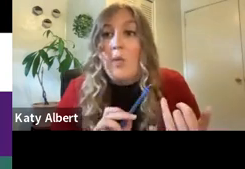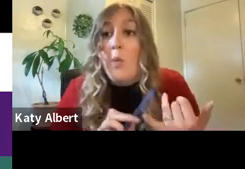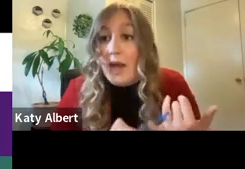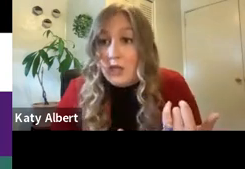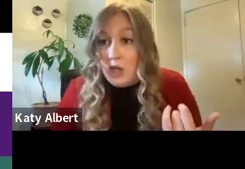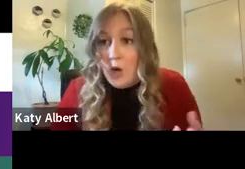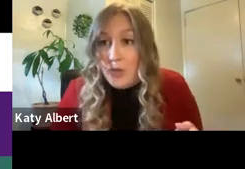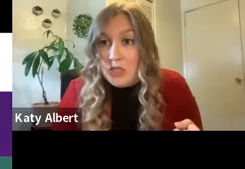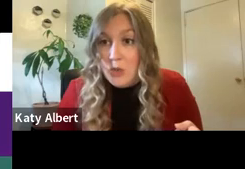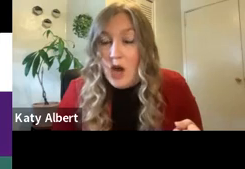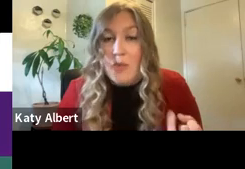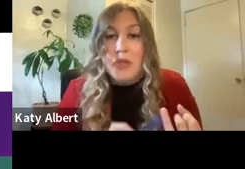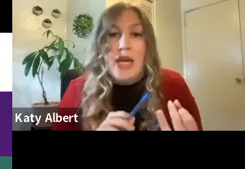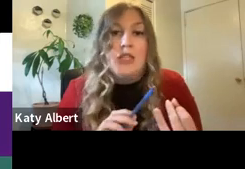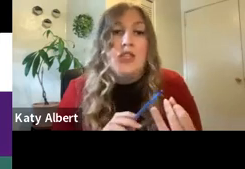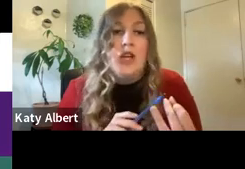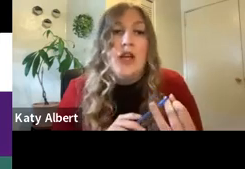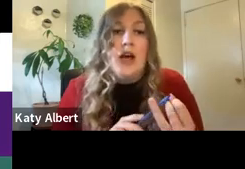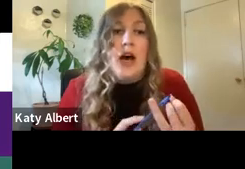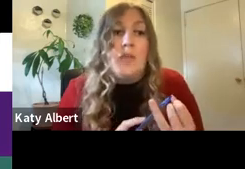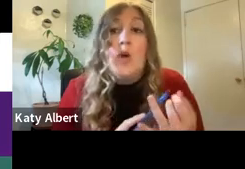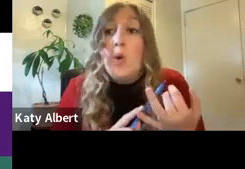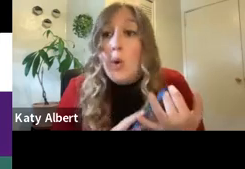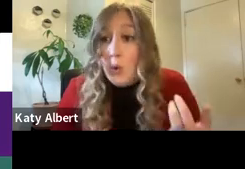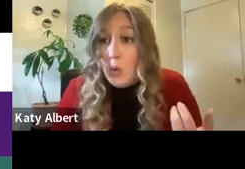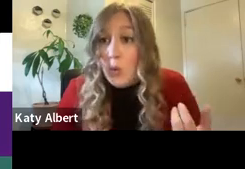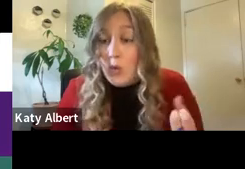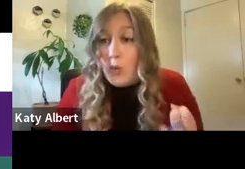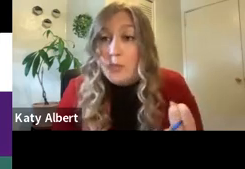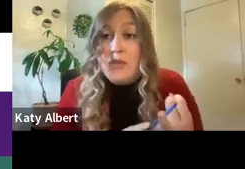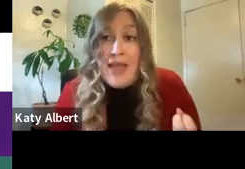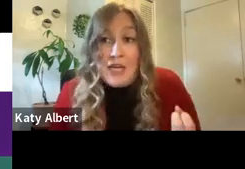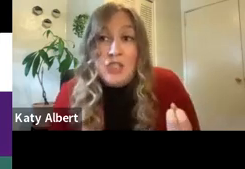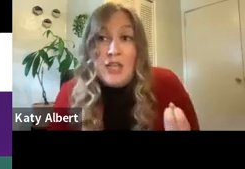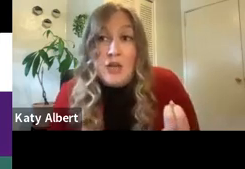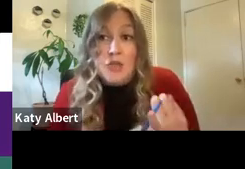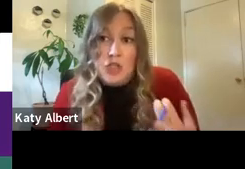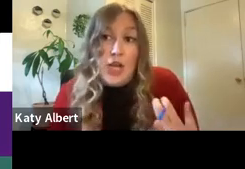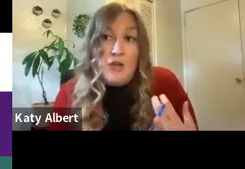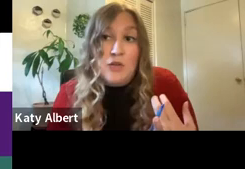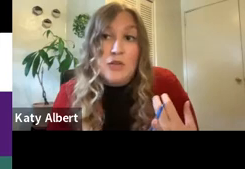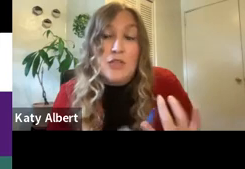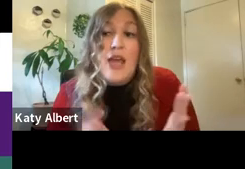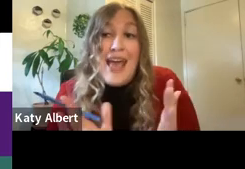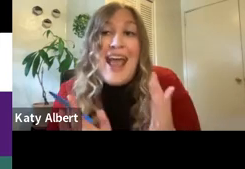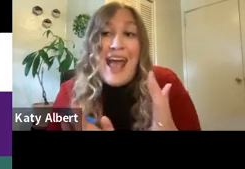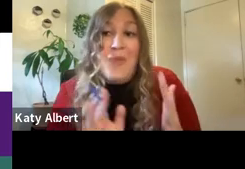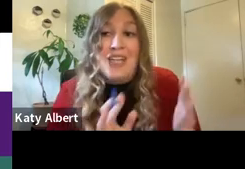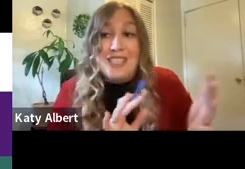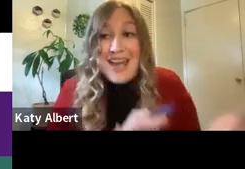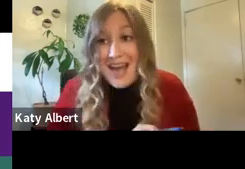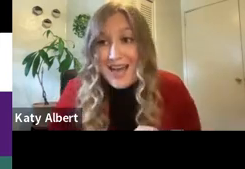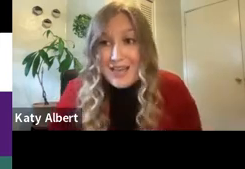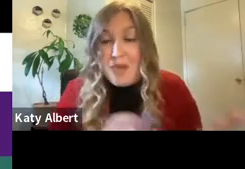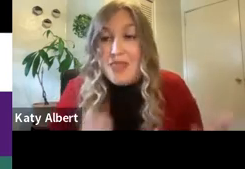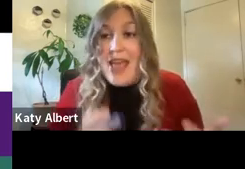about what you're hoping to accomplish, who will be managing those channels, and how